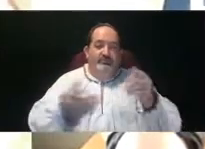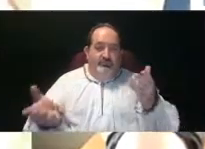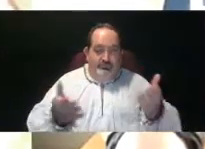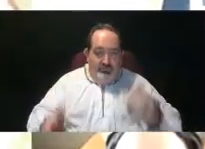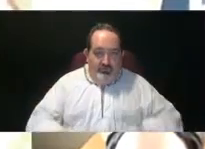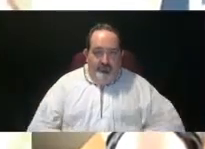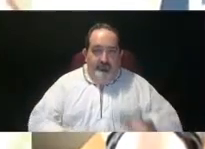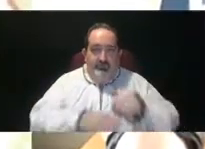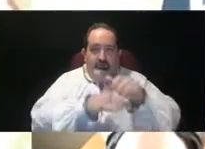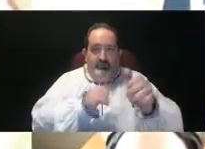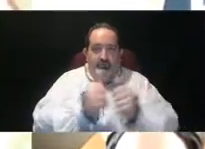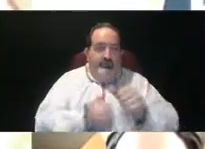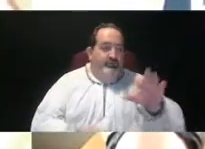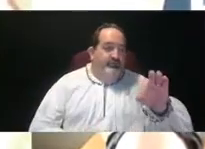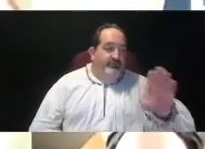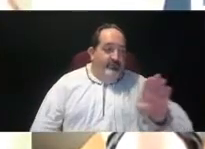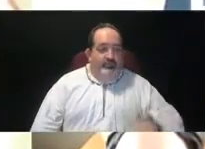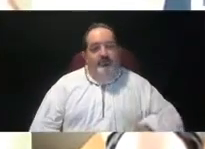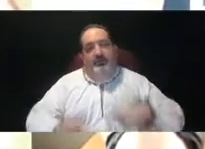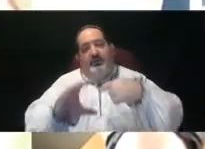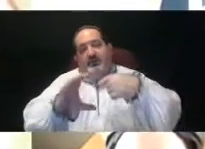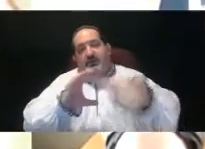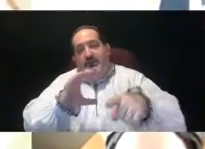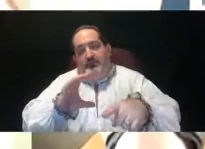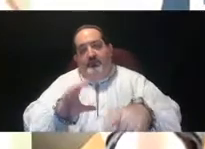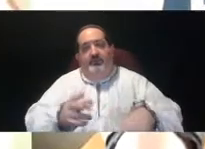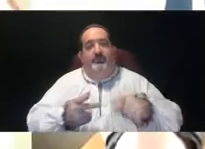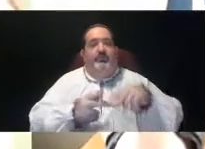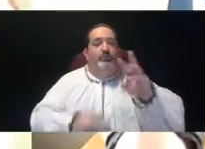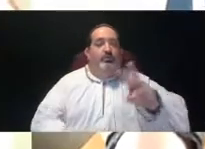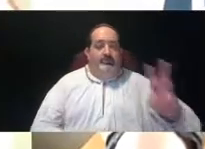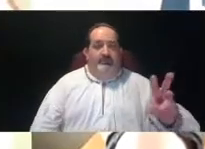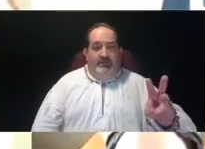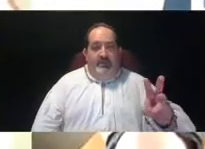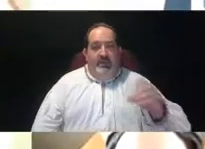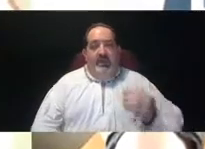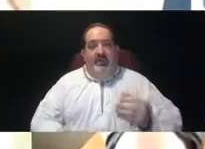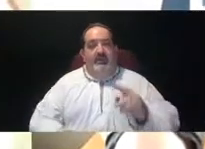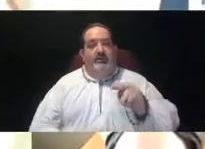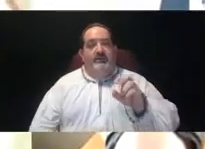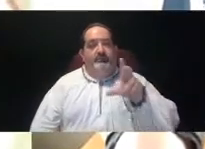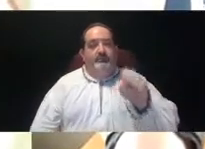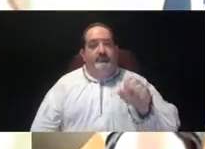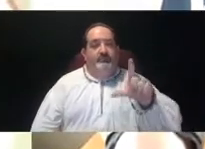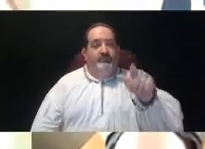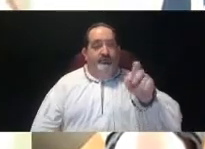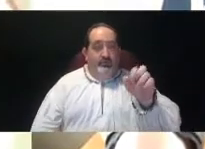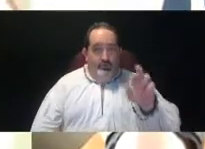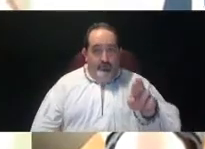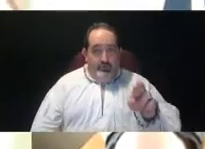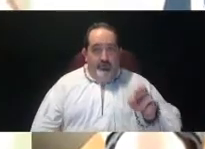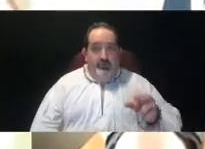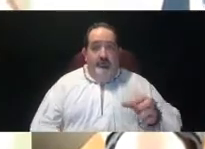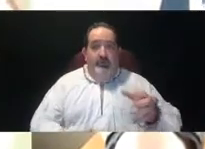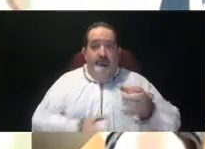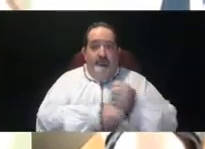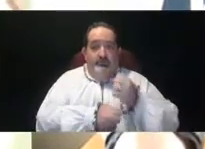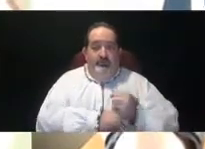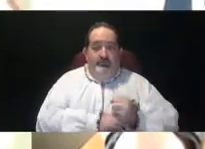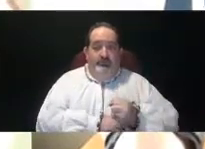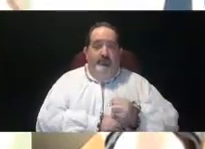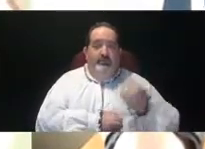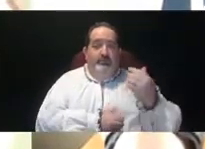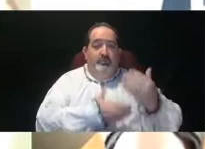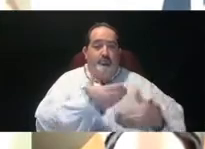via Facebook, email, website, and our newsletter the recipients that need to receive